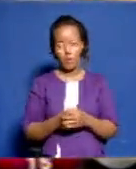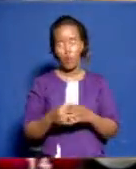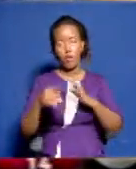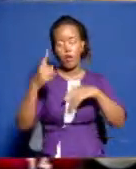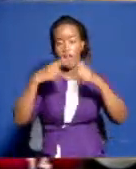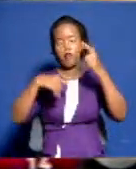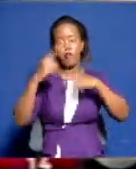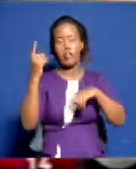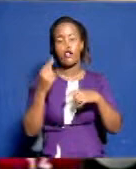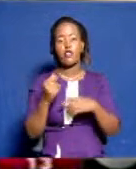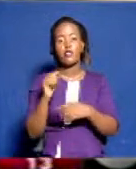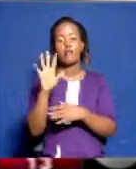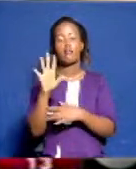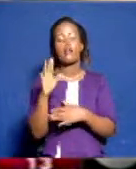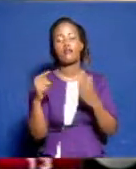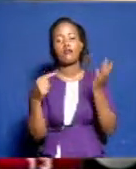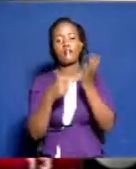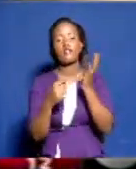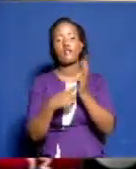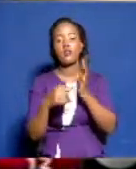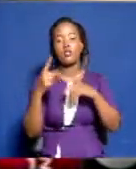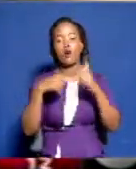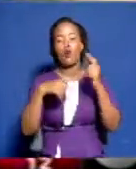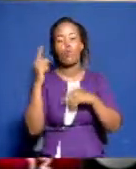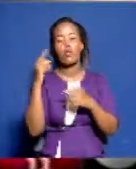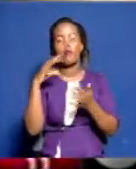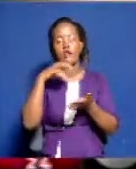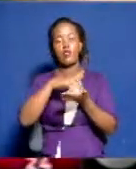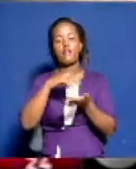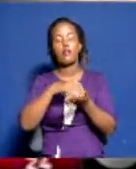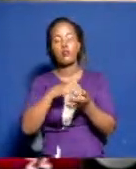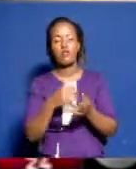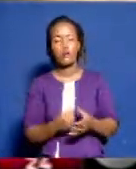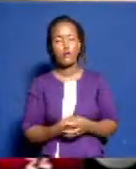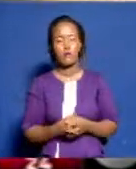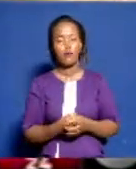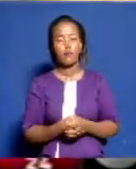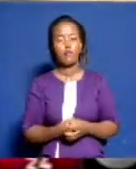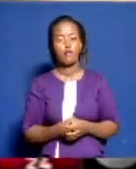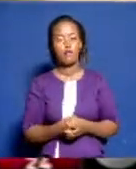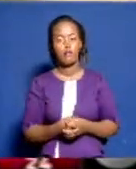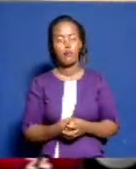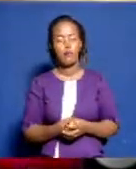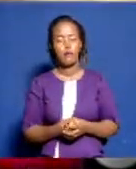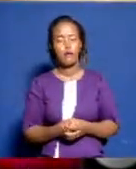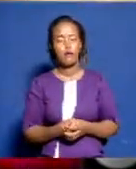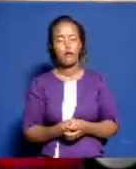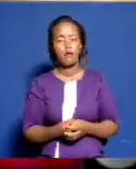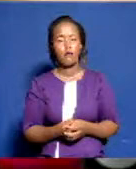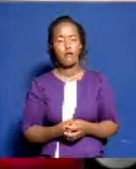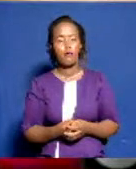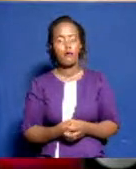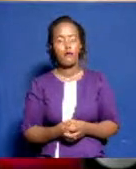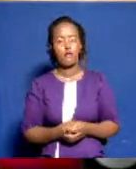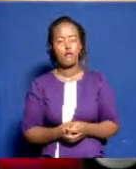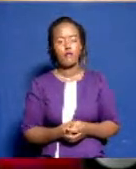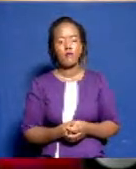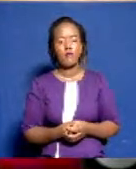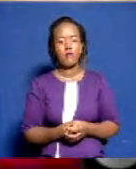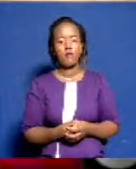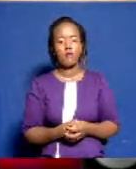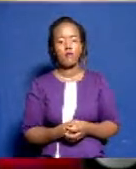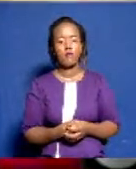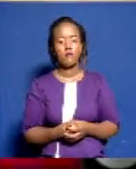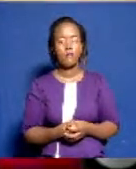5th double-digit win of the postseason. For game number 3 and Green 7 at the foul